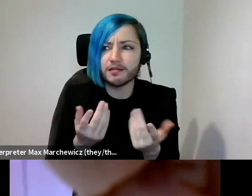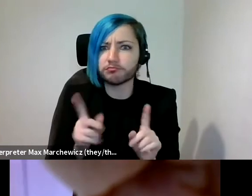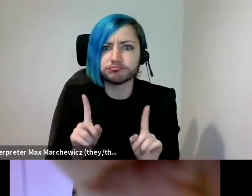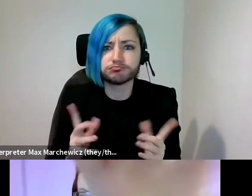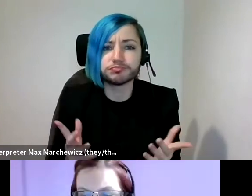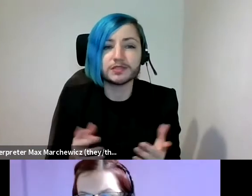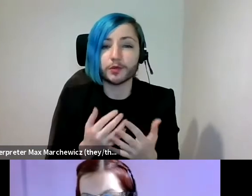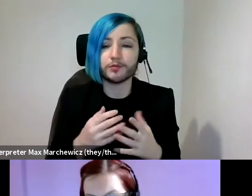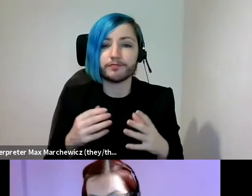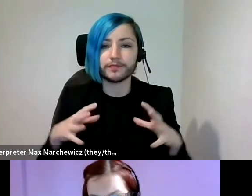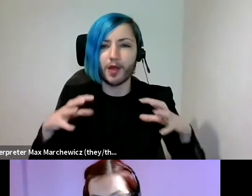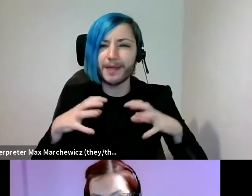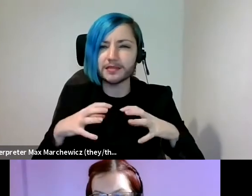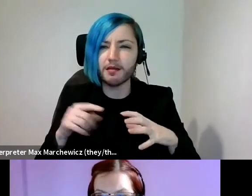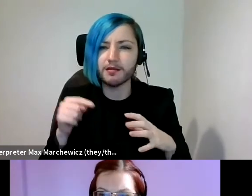at whether